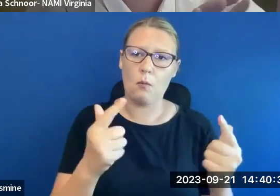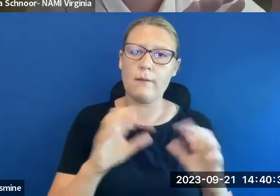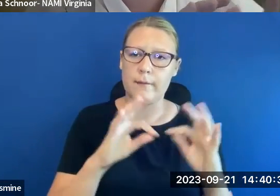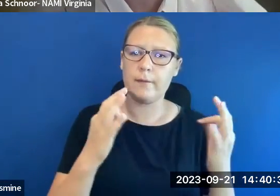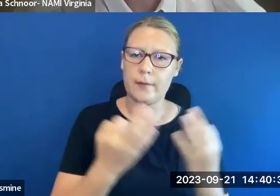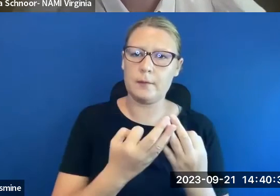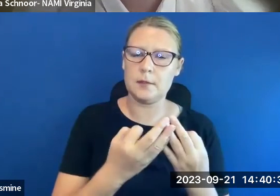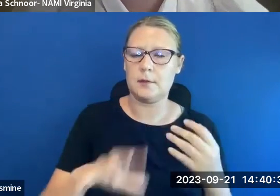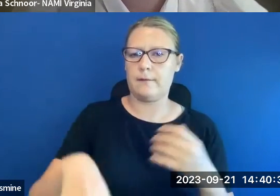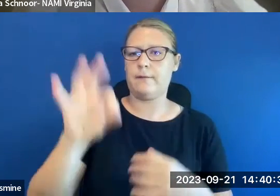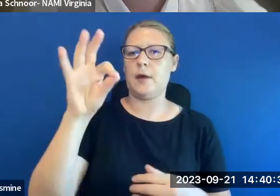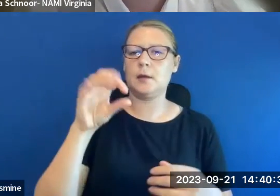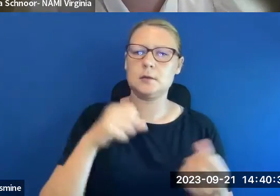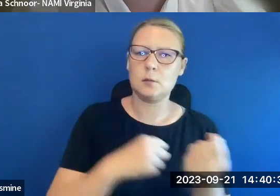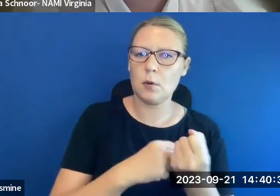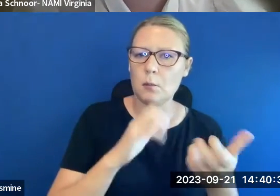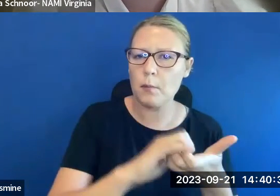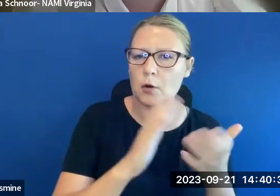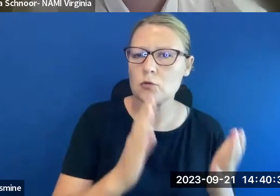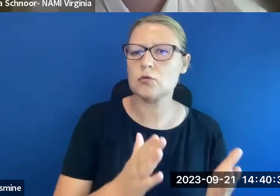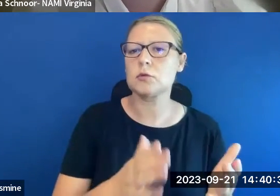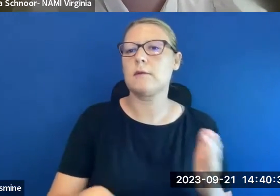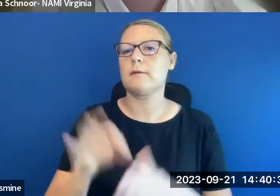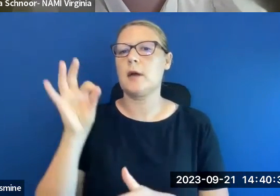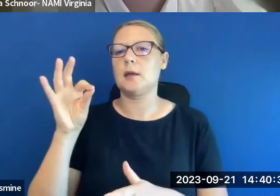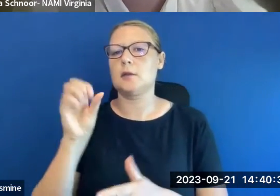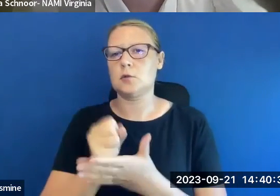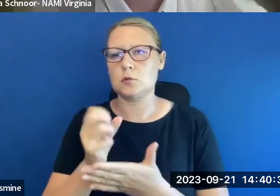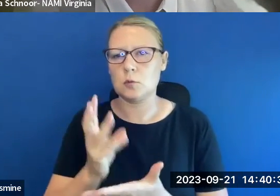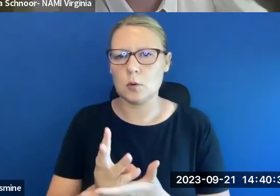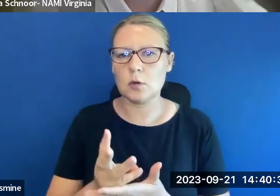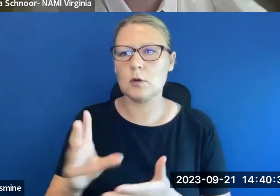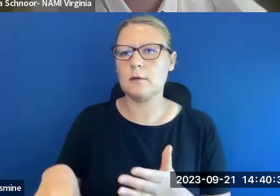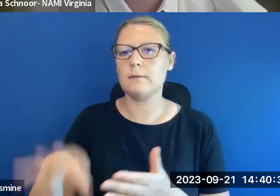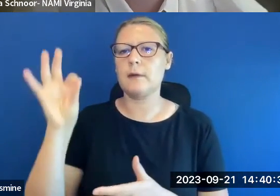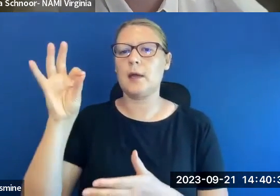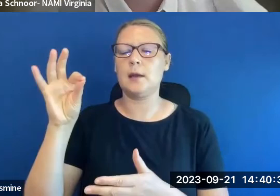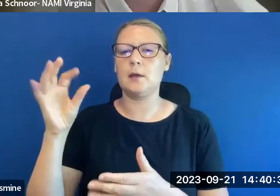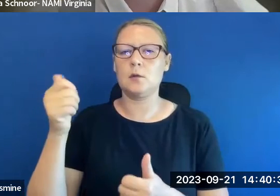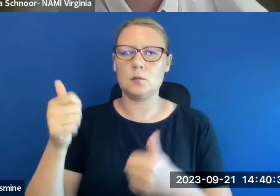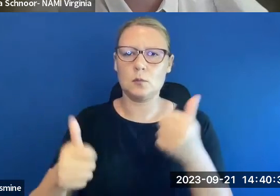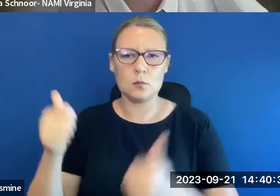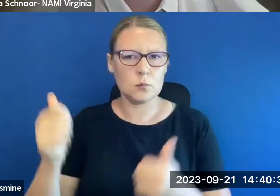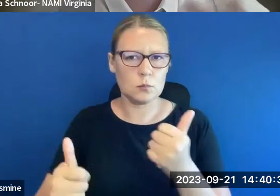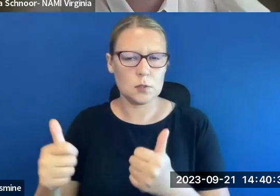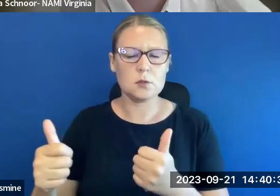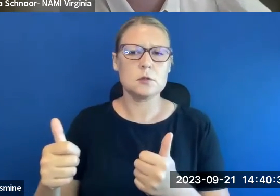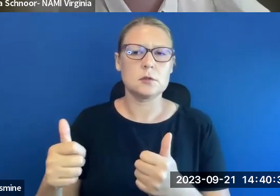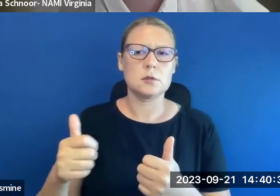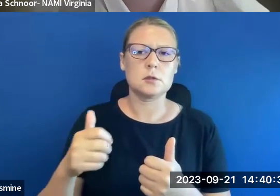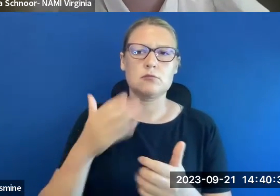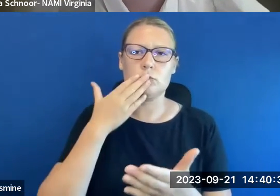your community, but then also understanding what social services might be available for you. That is what I